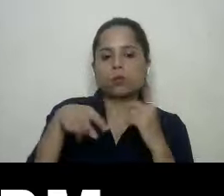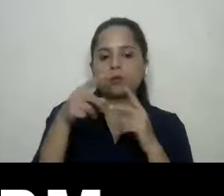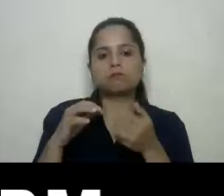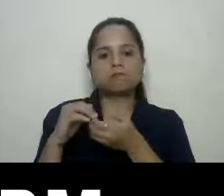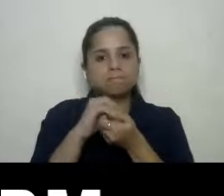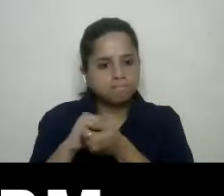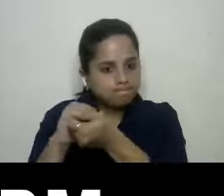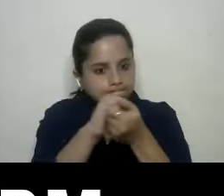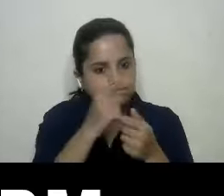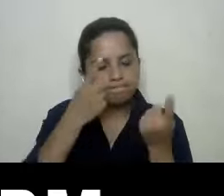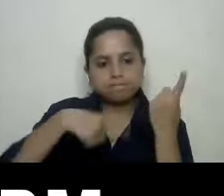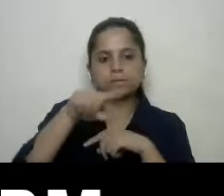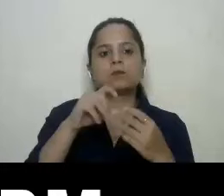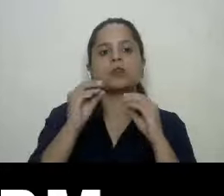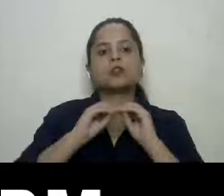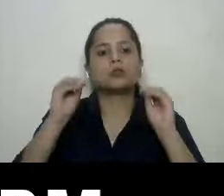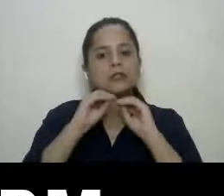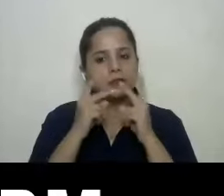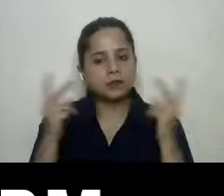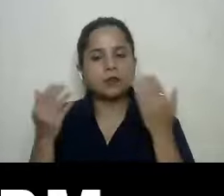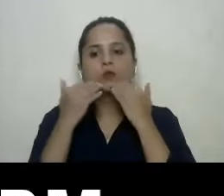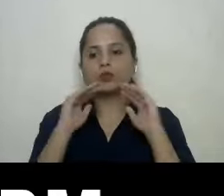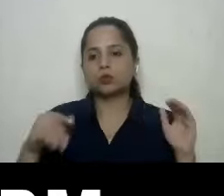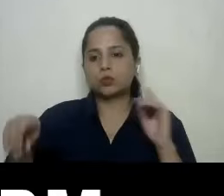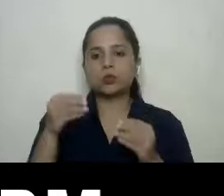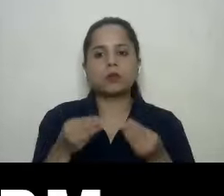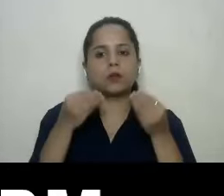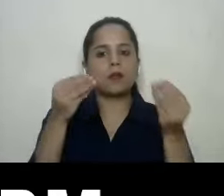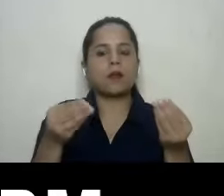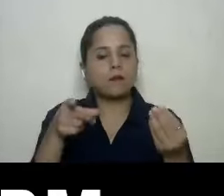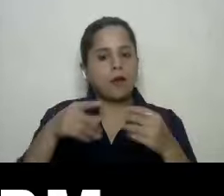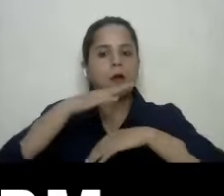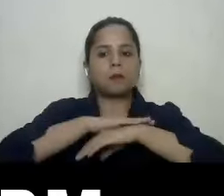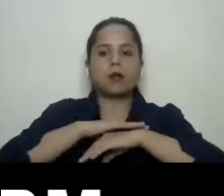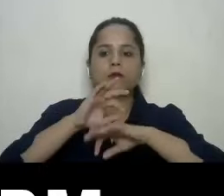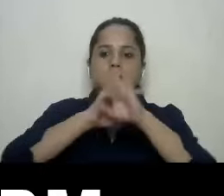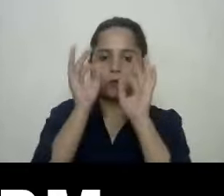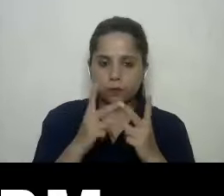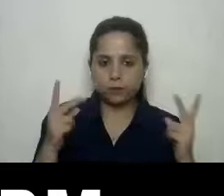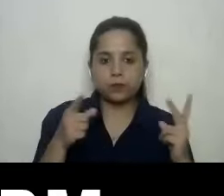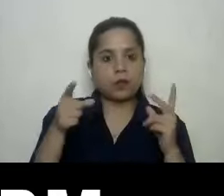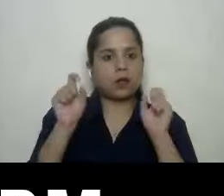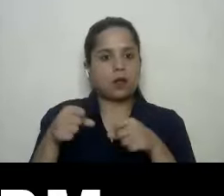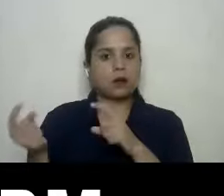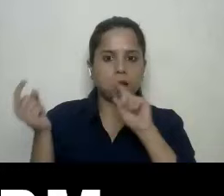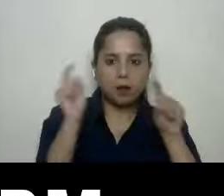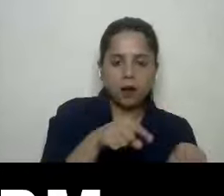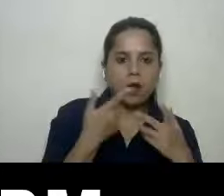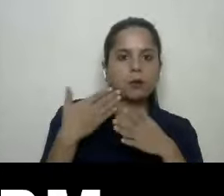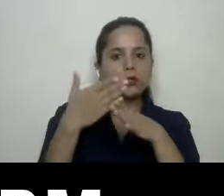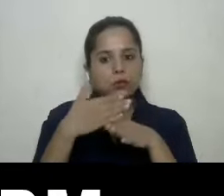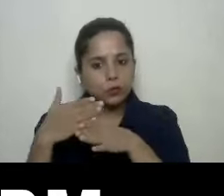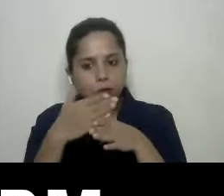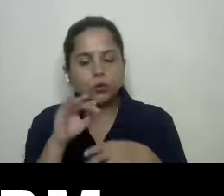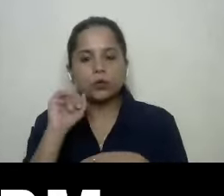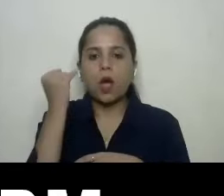collaborations among the educators and the students, providing a platform where they can share their